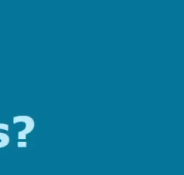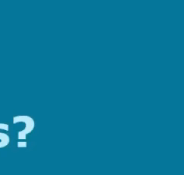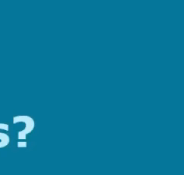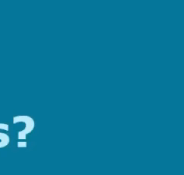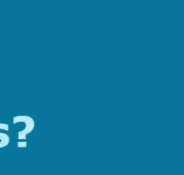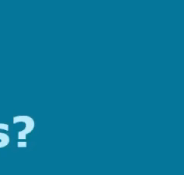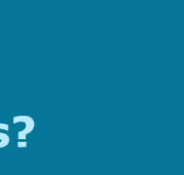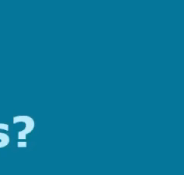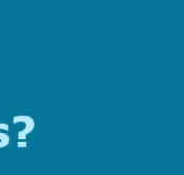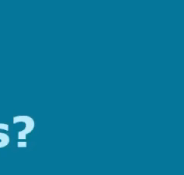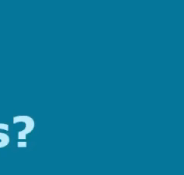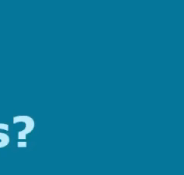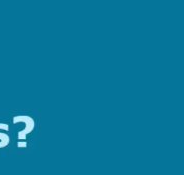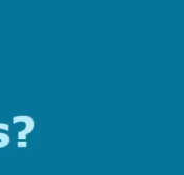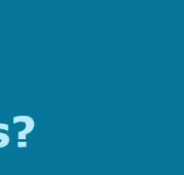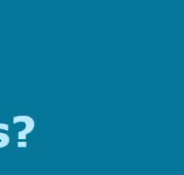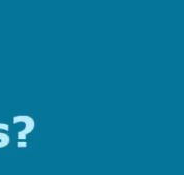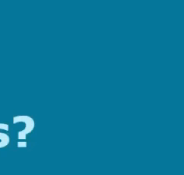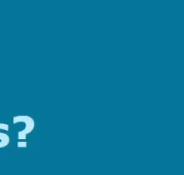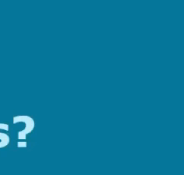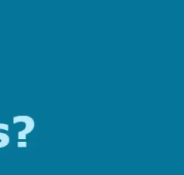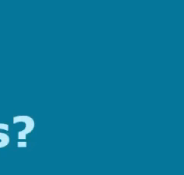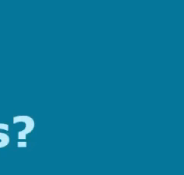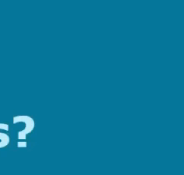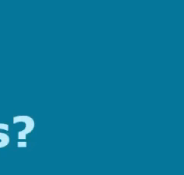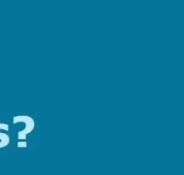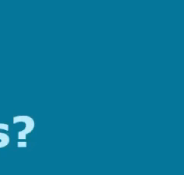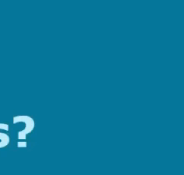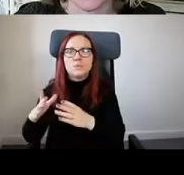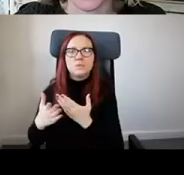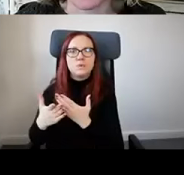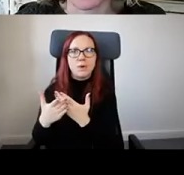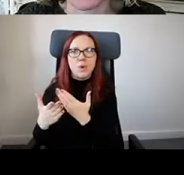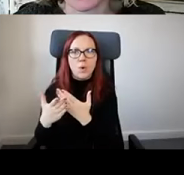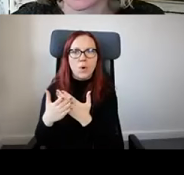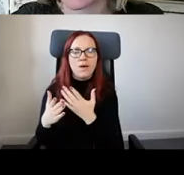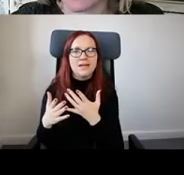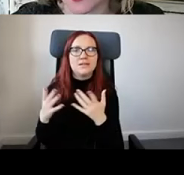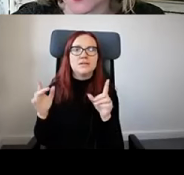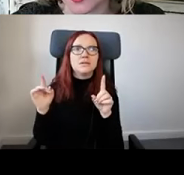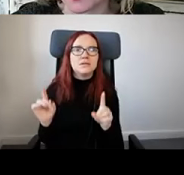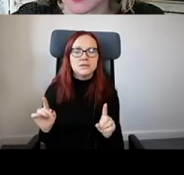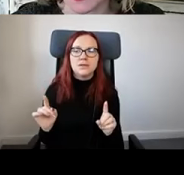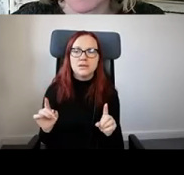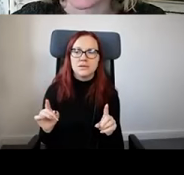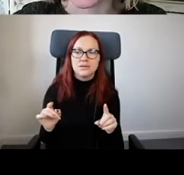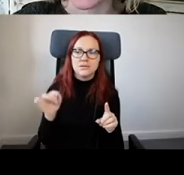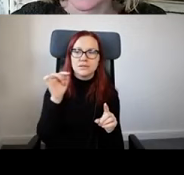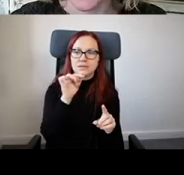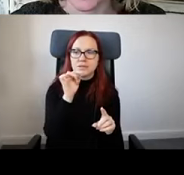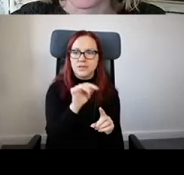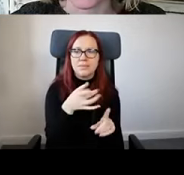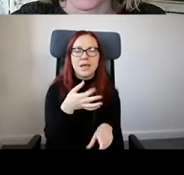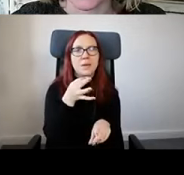that's starting to unpick this a little bit, but it does suggest that, particularly for the groups that I've